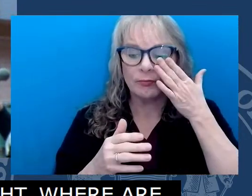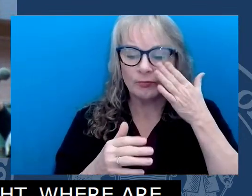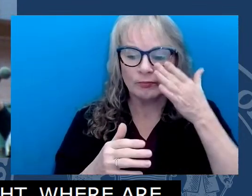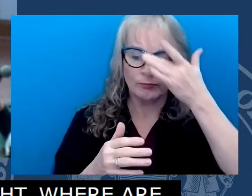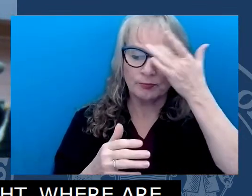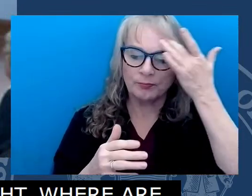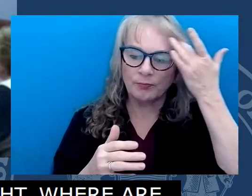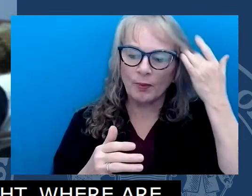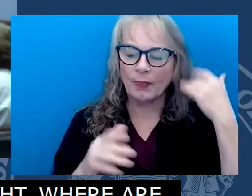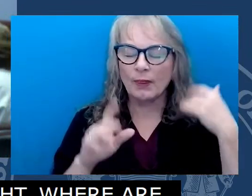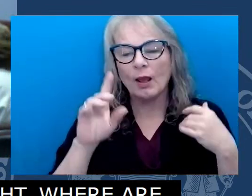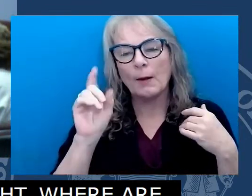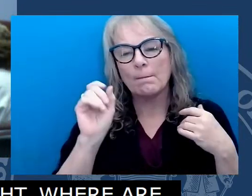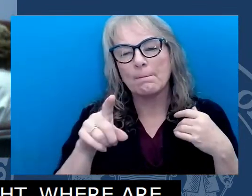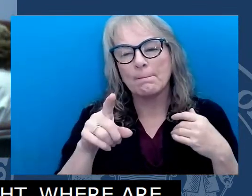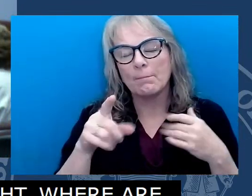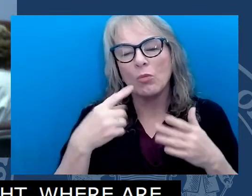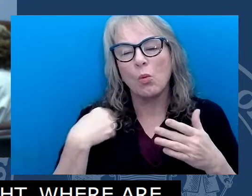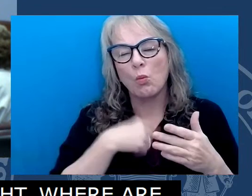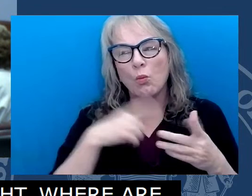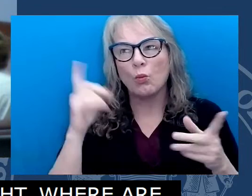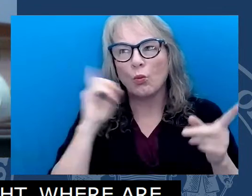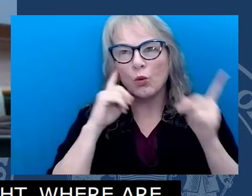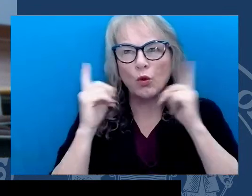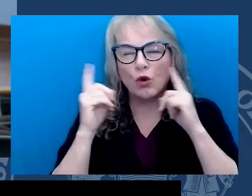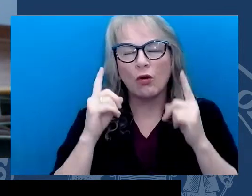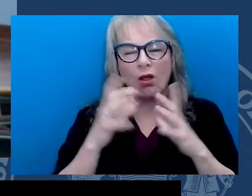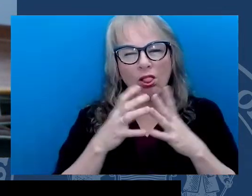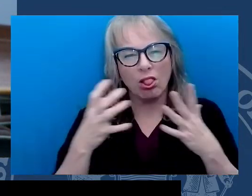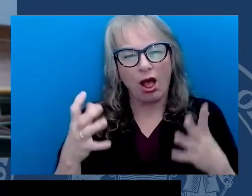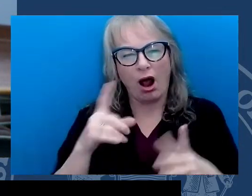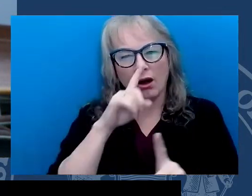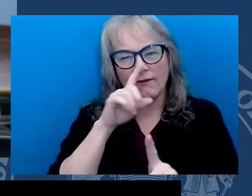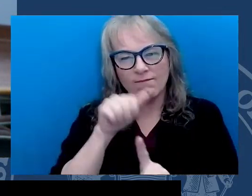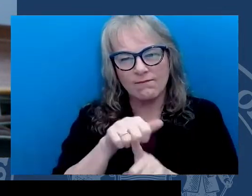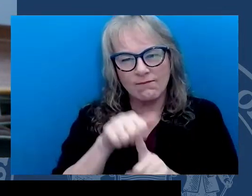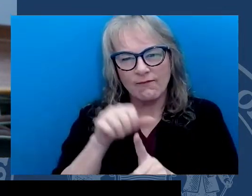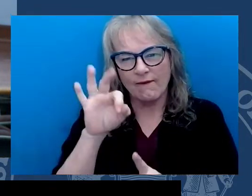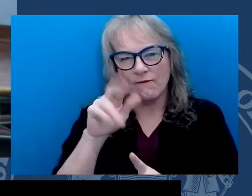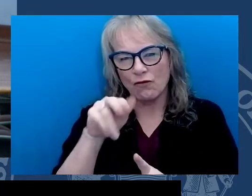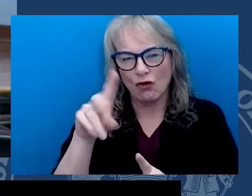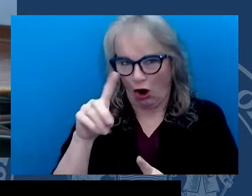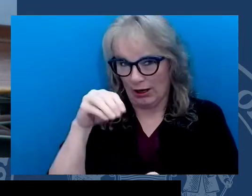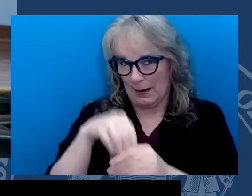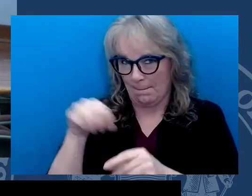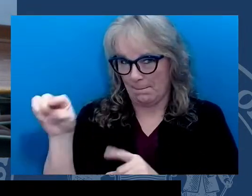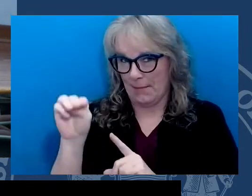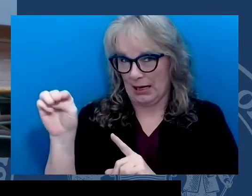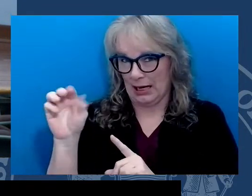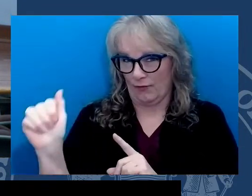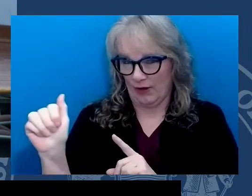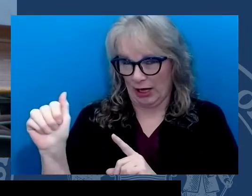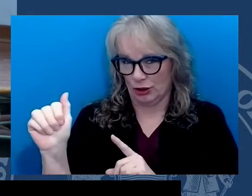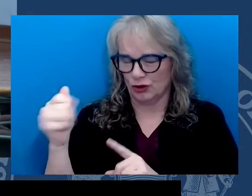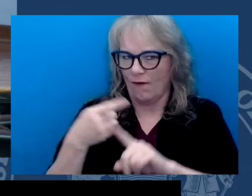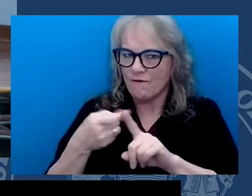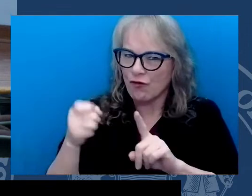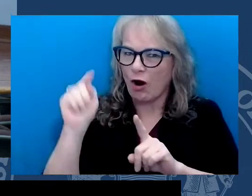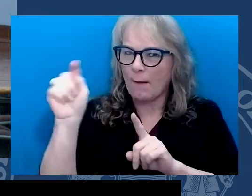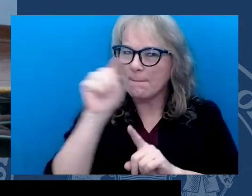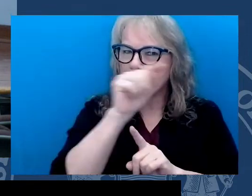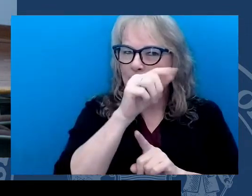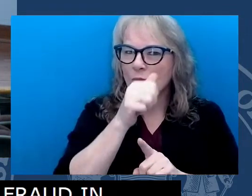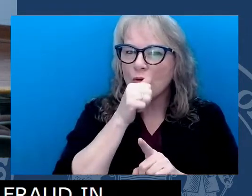What about what we hear that there's a lot of fraud in Medicare Advantage from the companies, these private companies now that